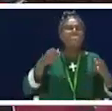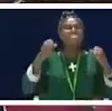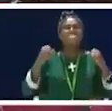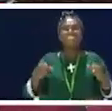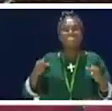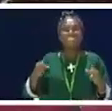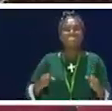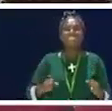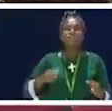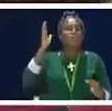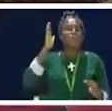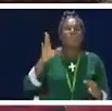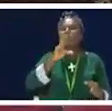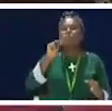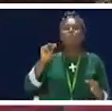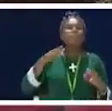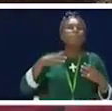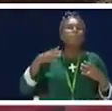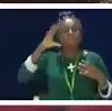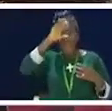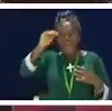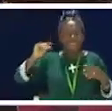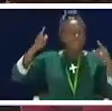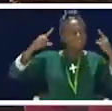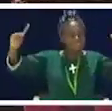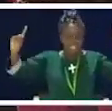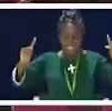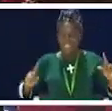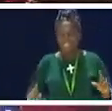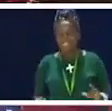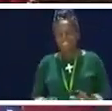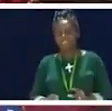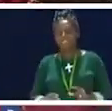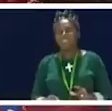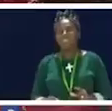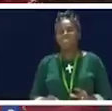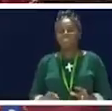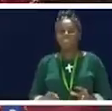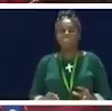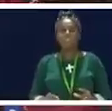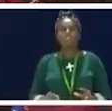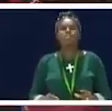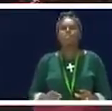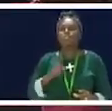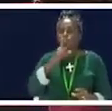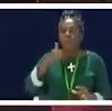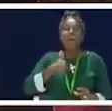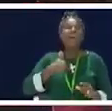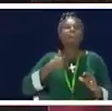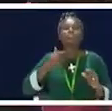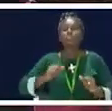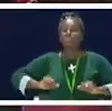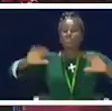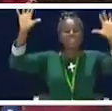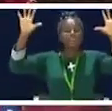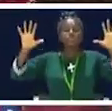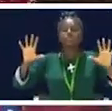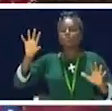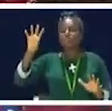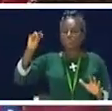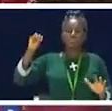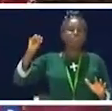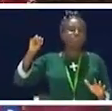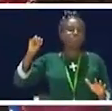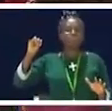sick. If you live your life with psychology, you will end up in psychiatric hospital. You are too small